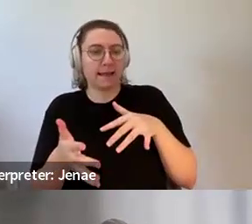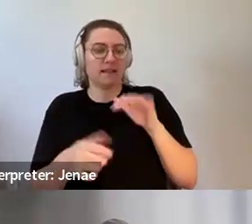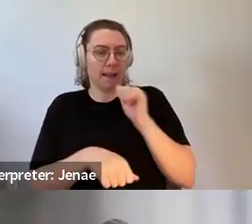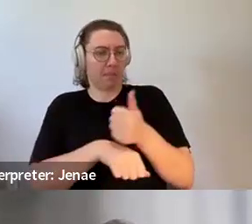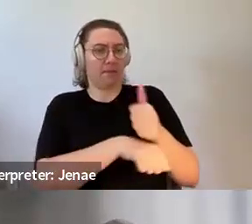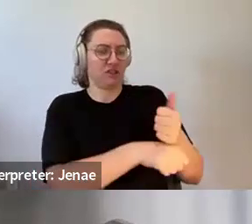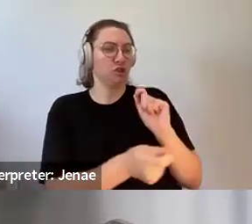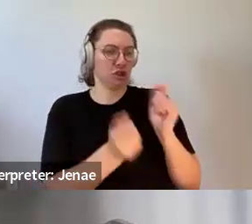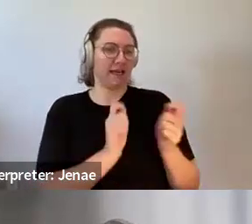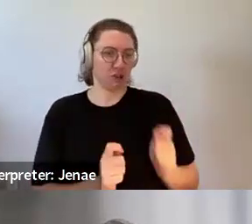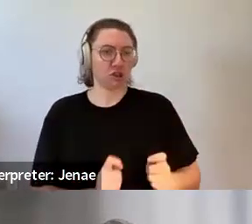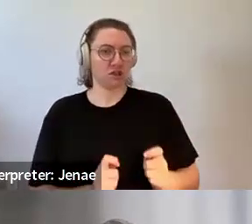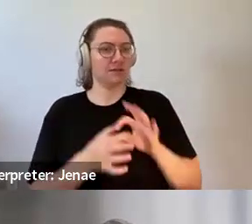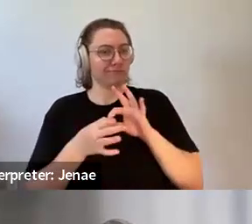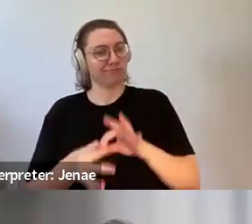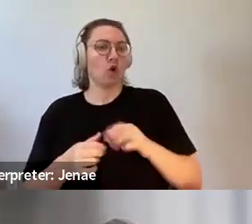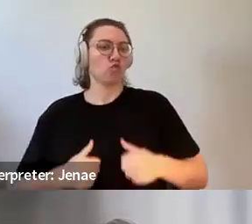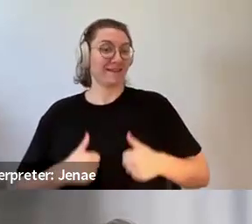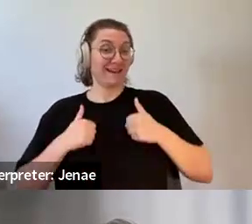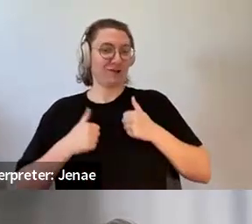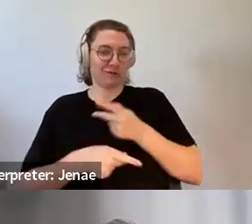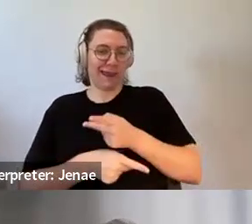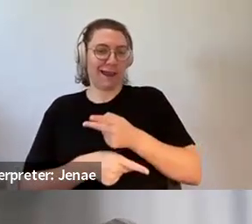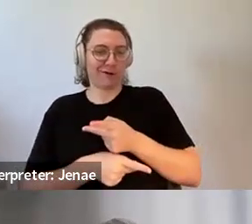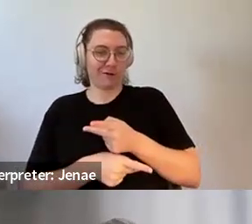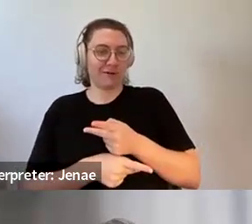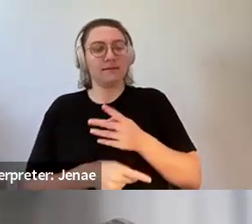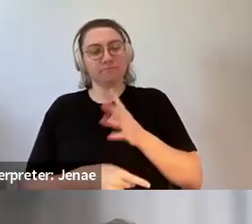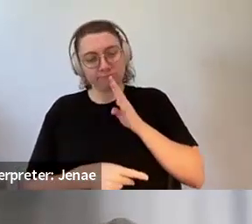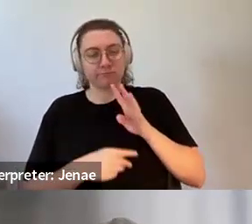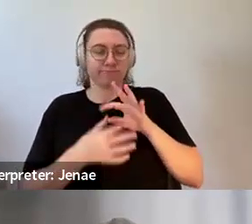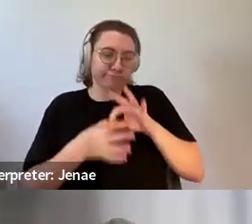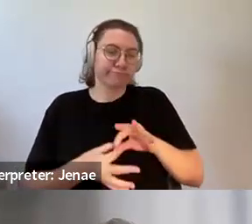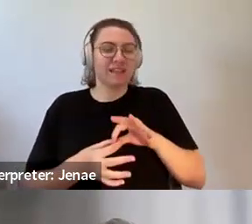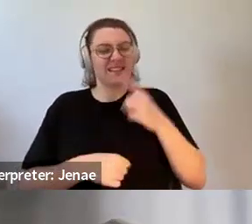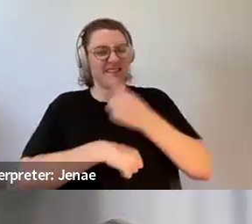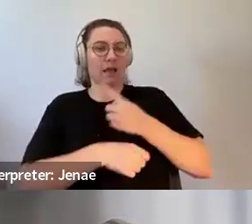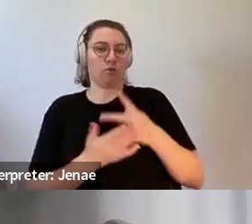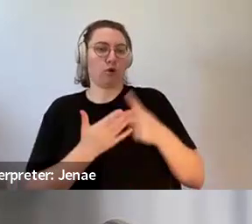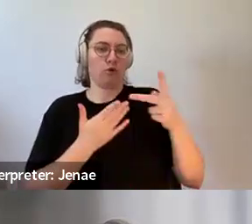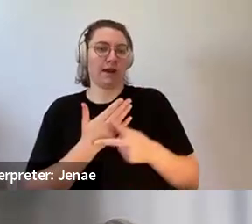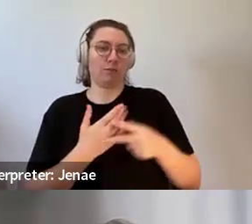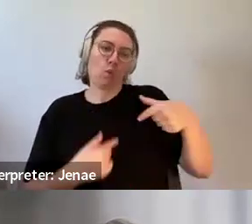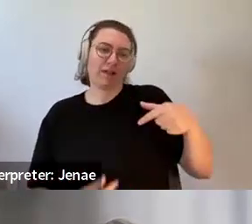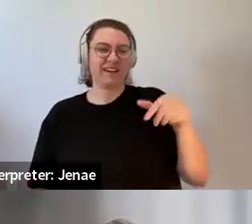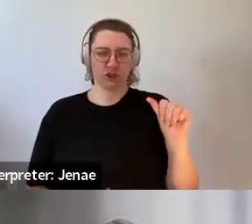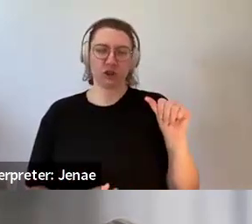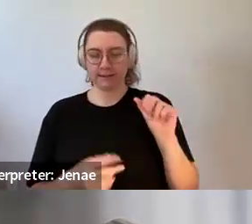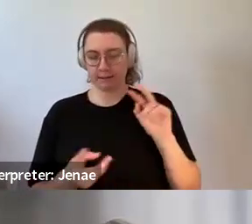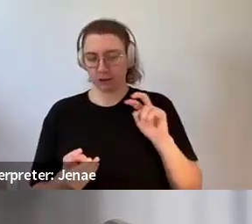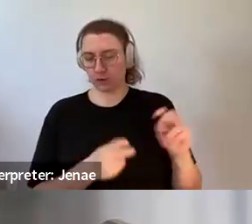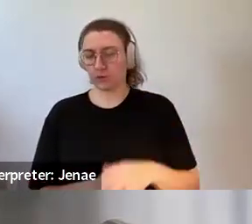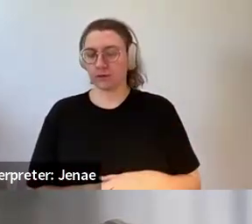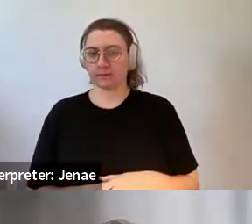implementation changes as it relates to residential care and talking about day programs, quality assurance issues. We're going to give an update